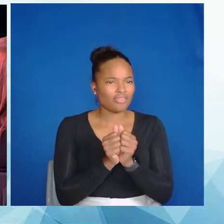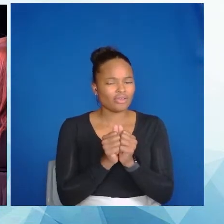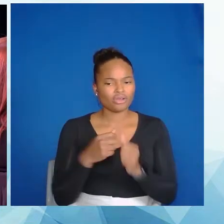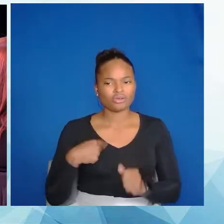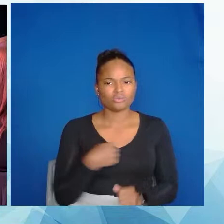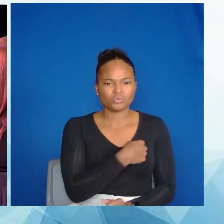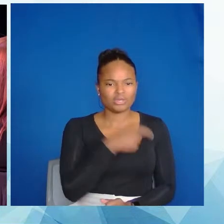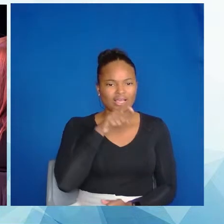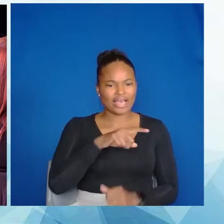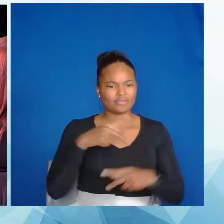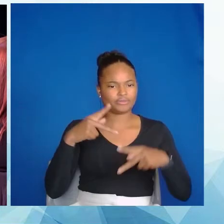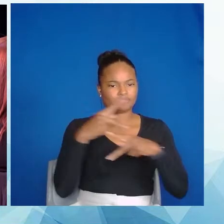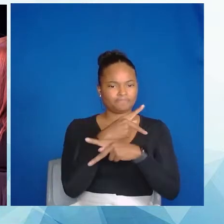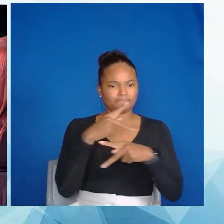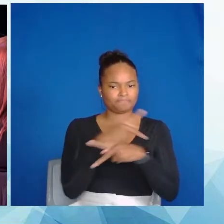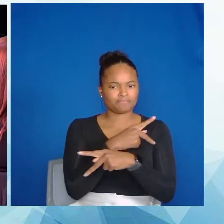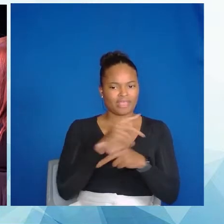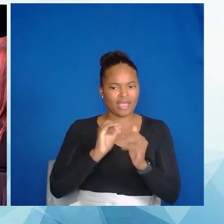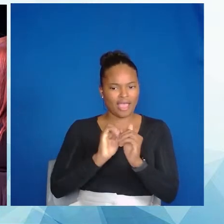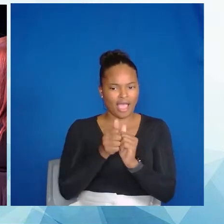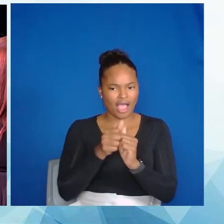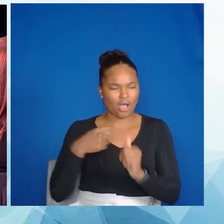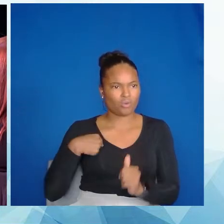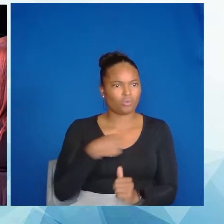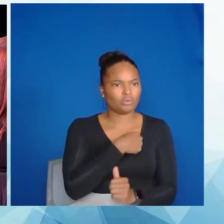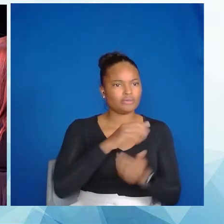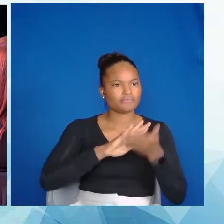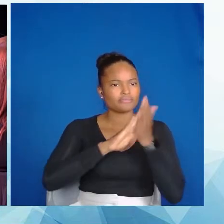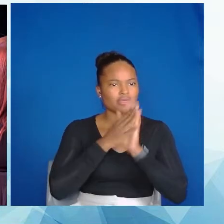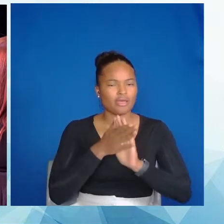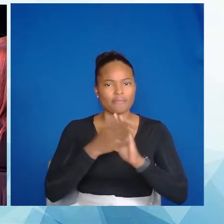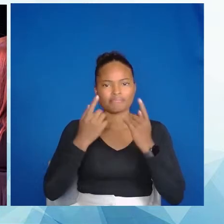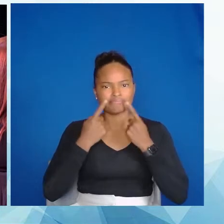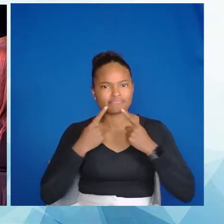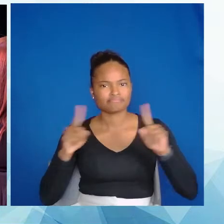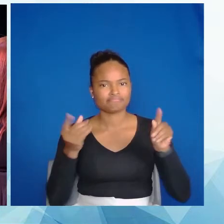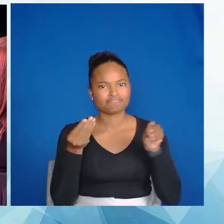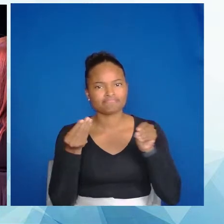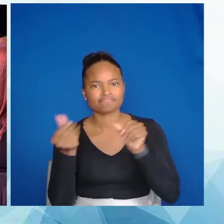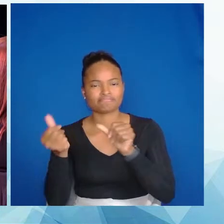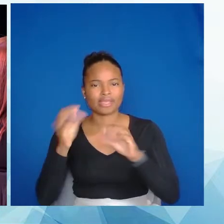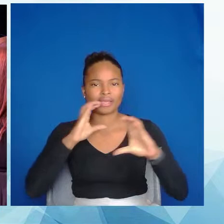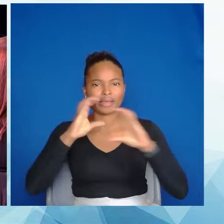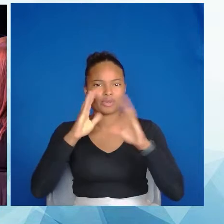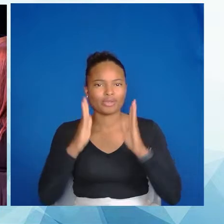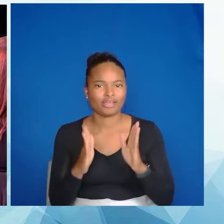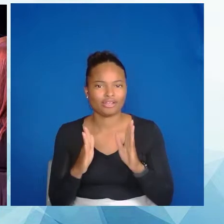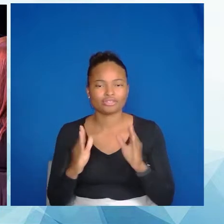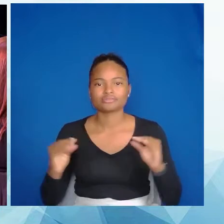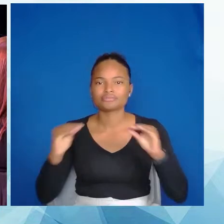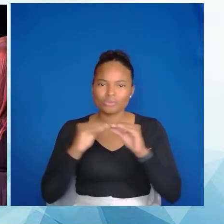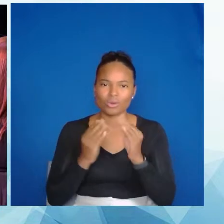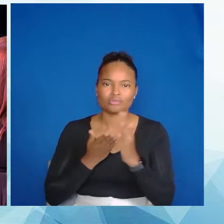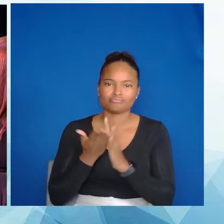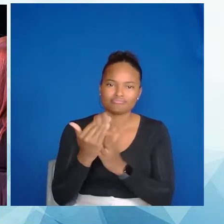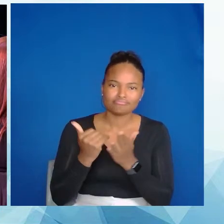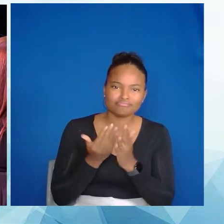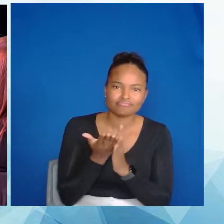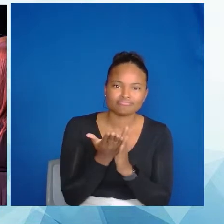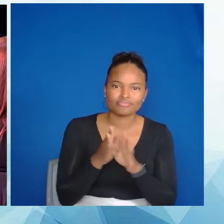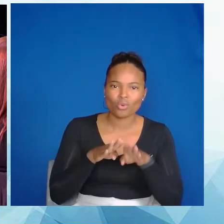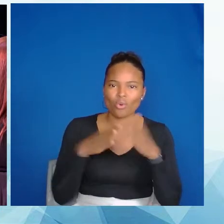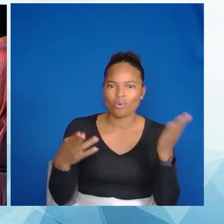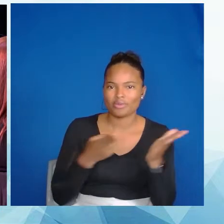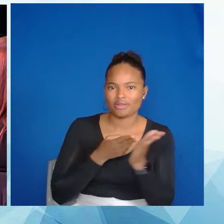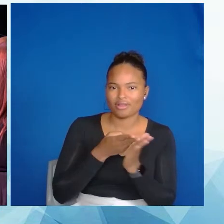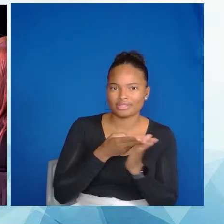can we become effective communicators and become more transparent. For me